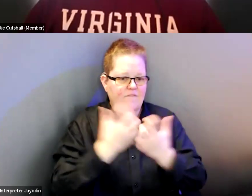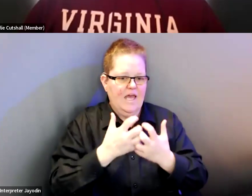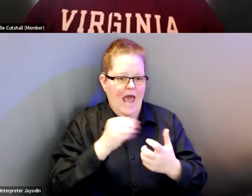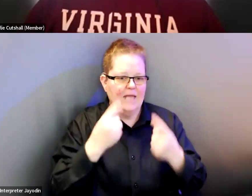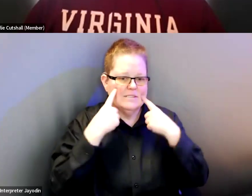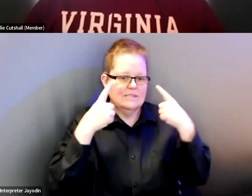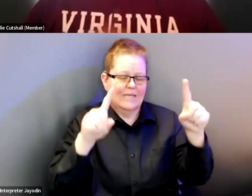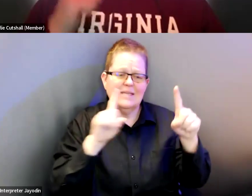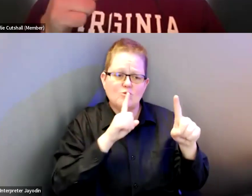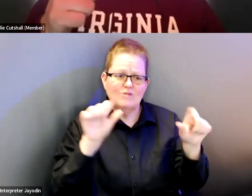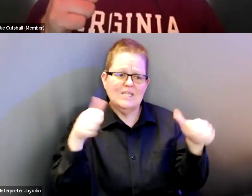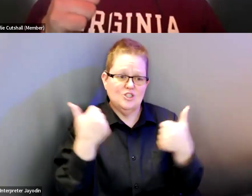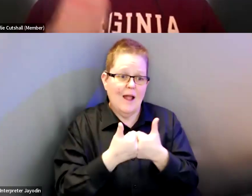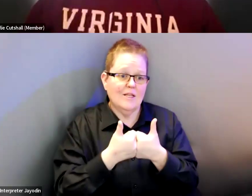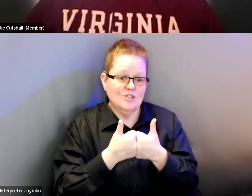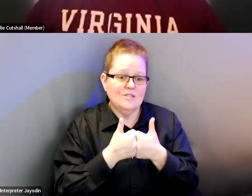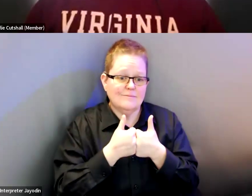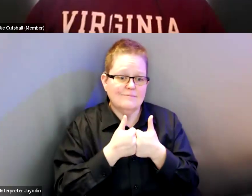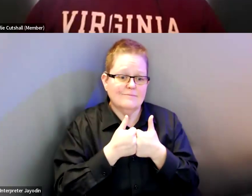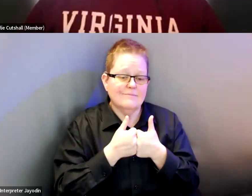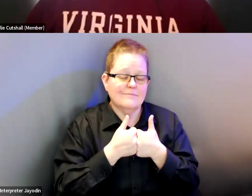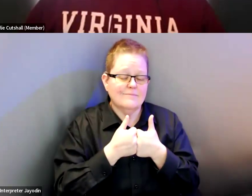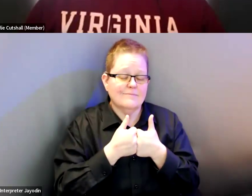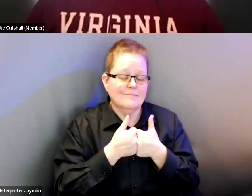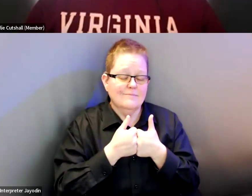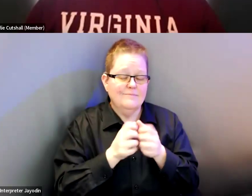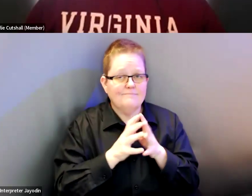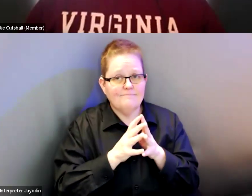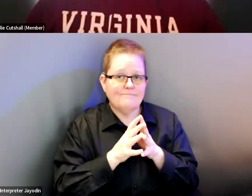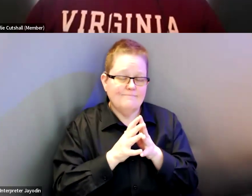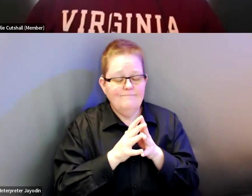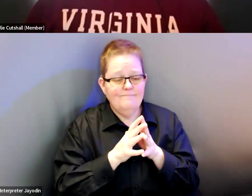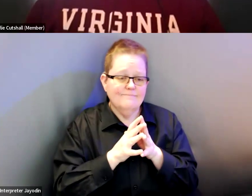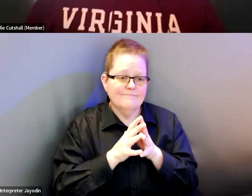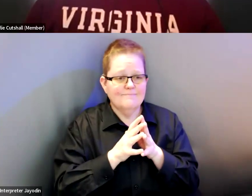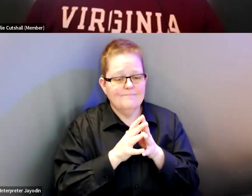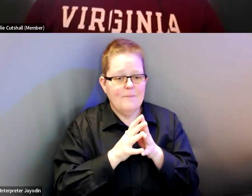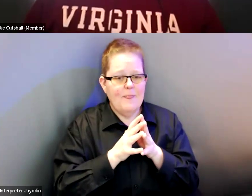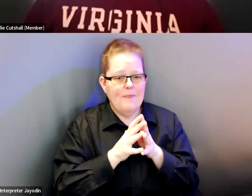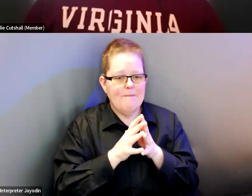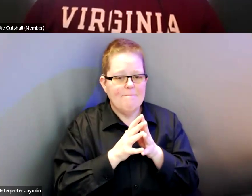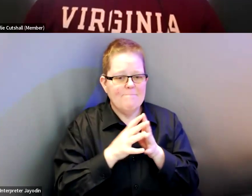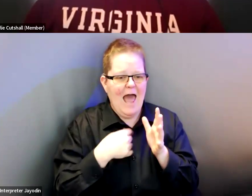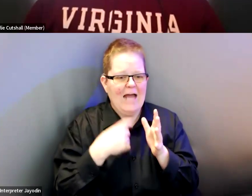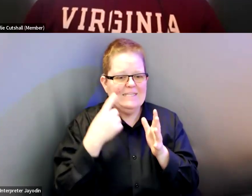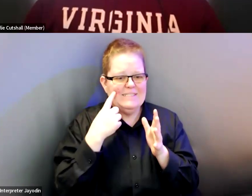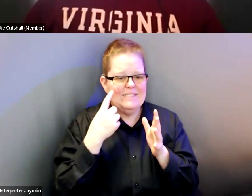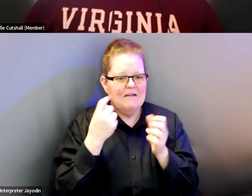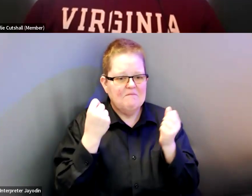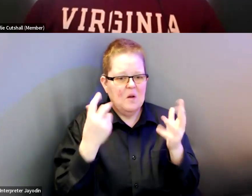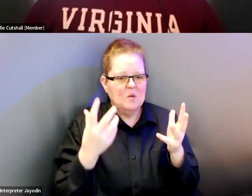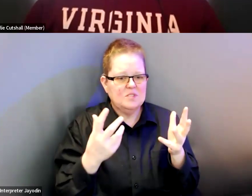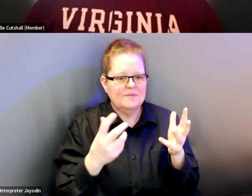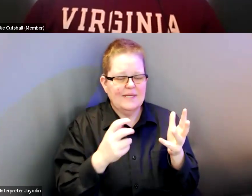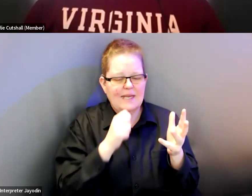challenging. I can see that it looks like folks are not with me on